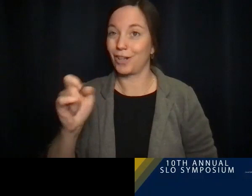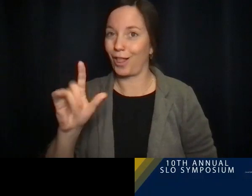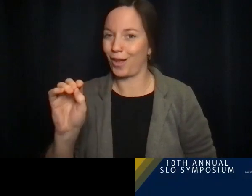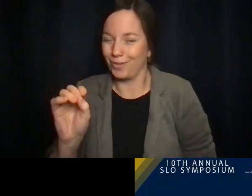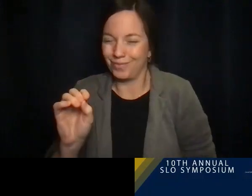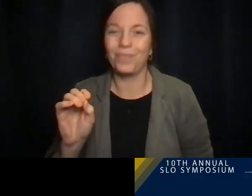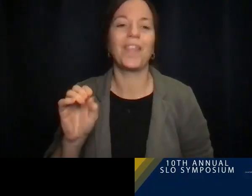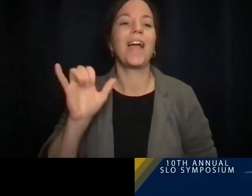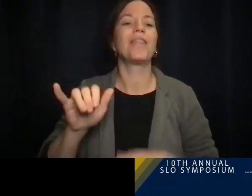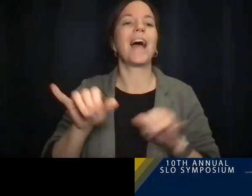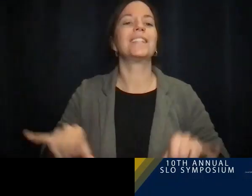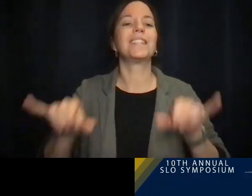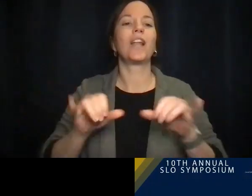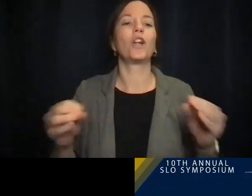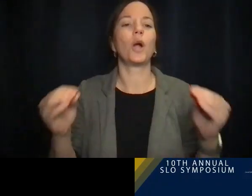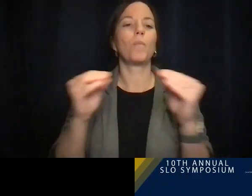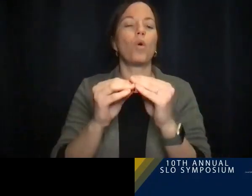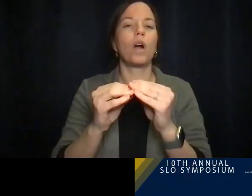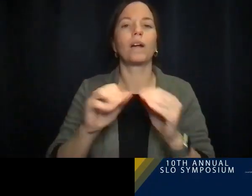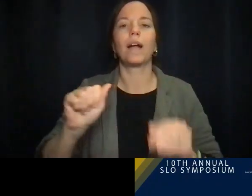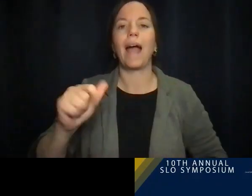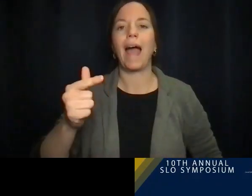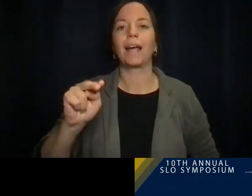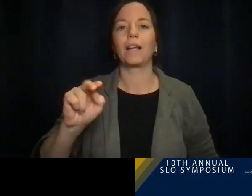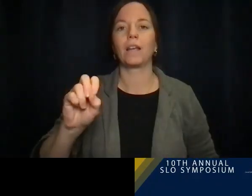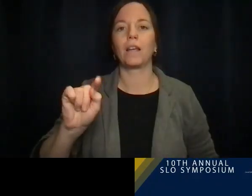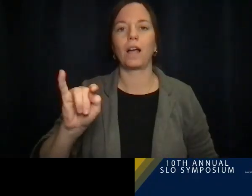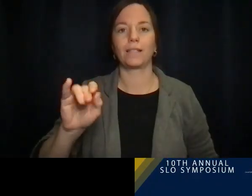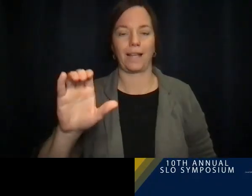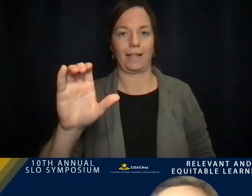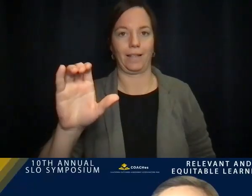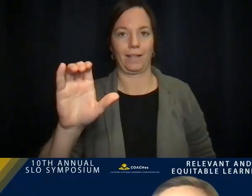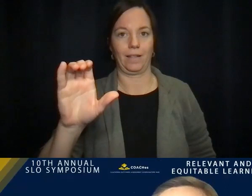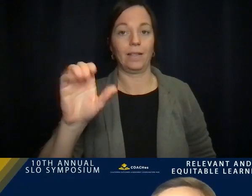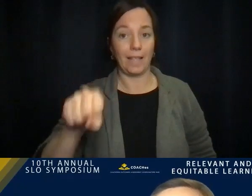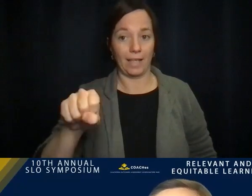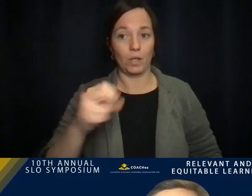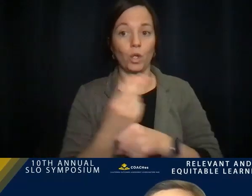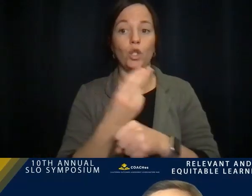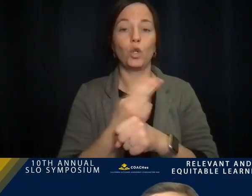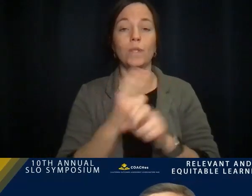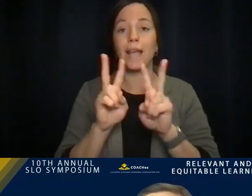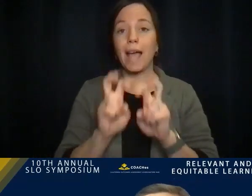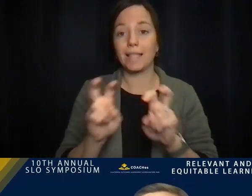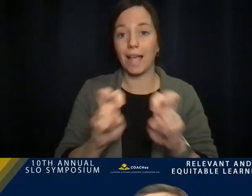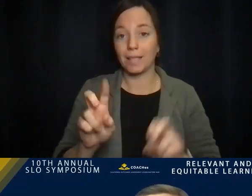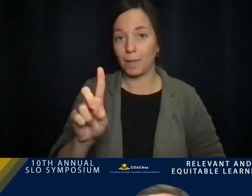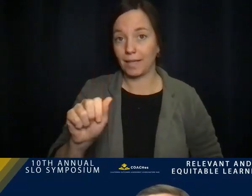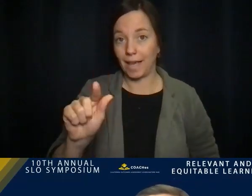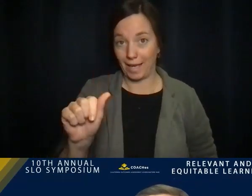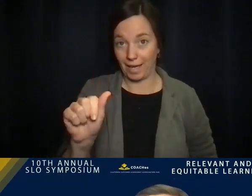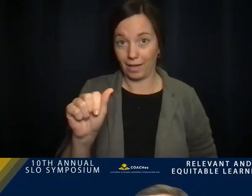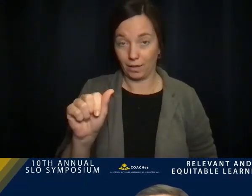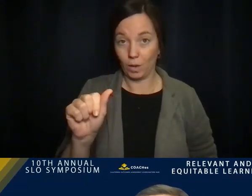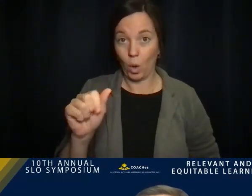These standards are much more agnostic. They're saying you're using assessment data. You're assessing the things that you